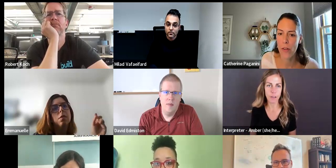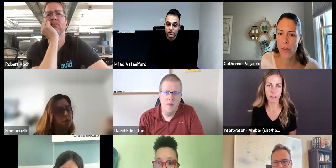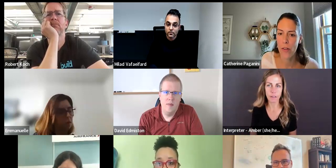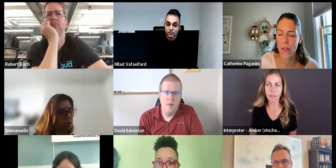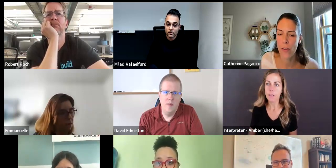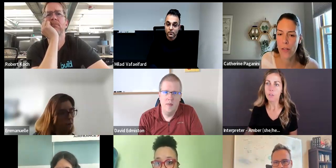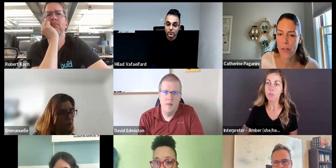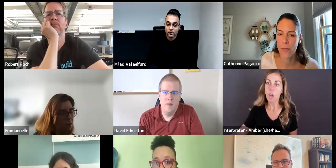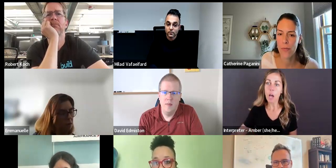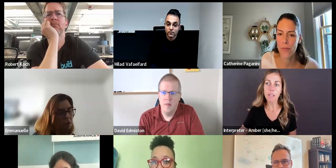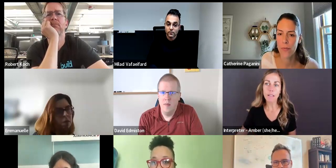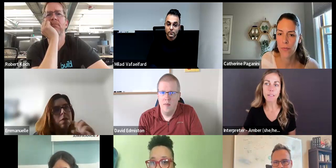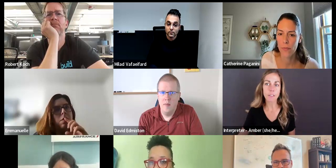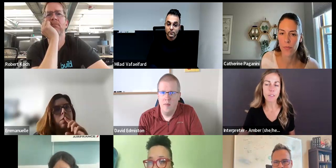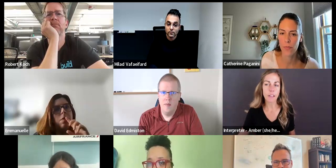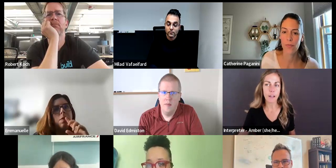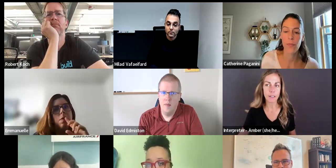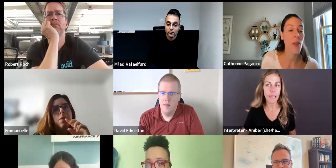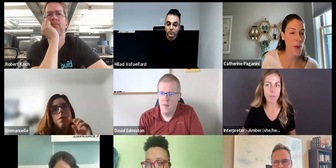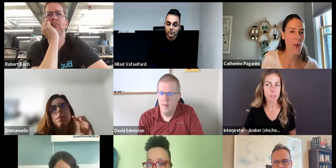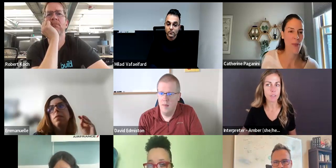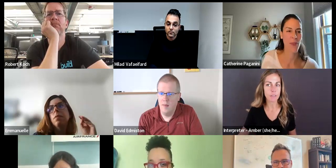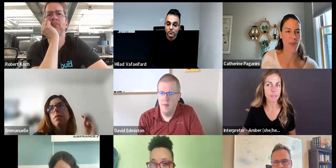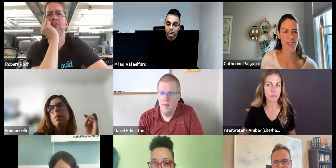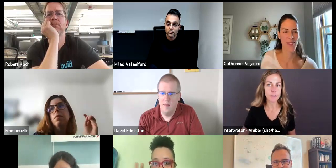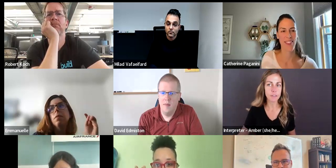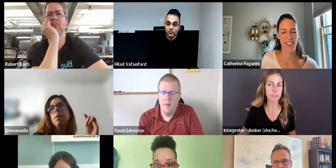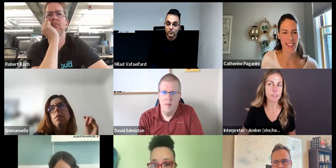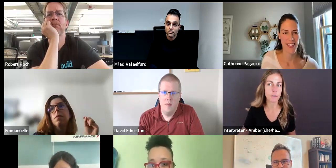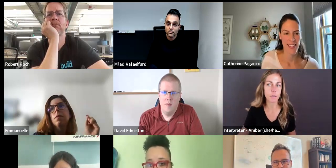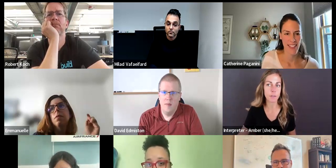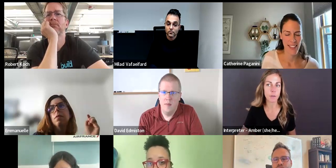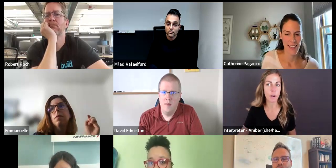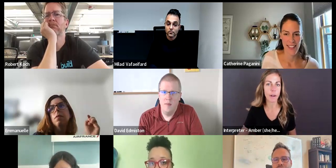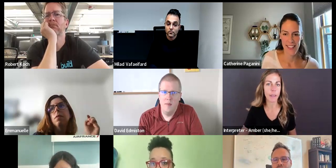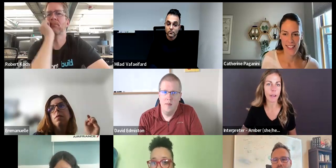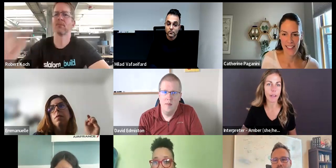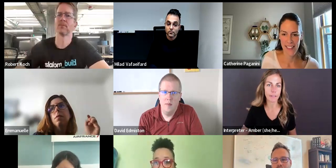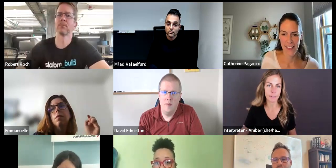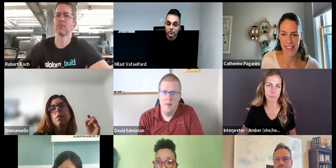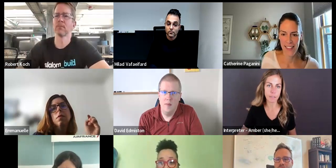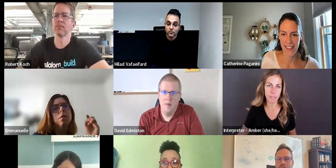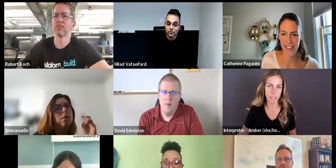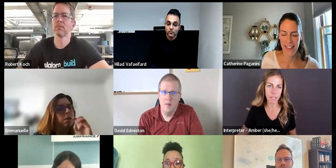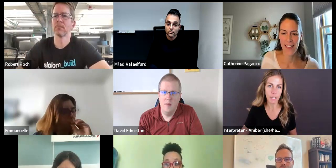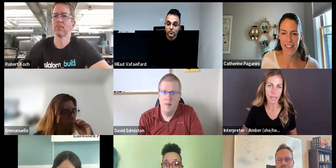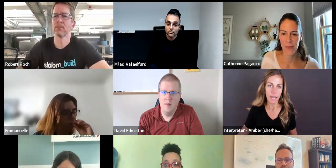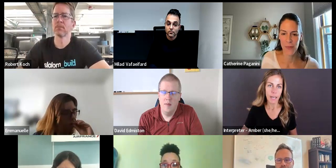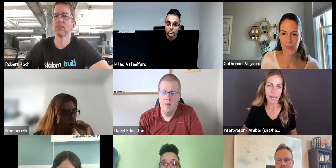gave a talk last Thursday on captions, and then this Thursday is going to be doing one on AI and